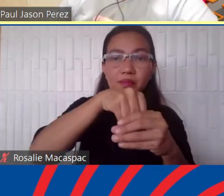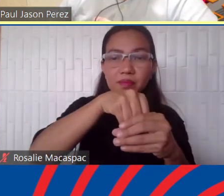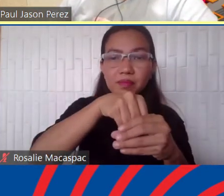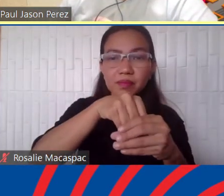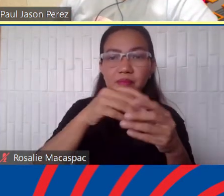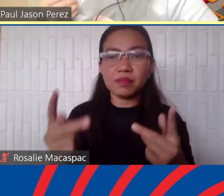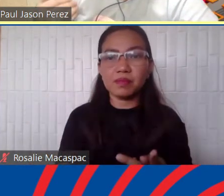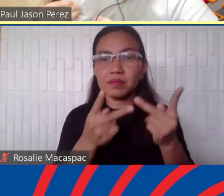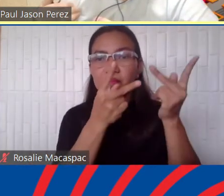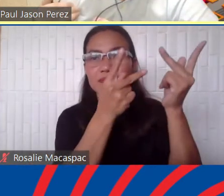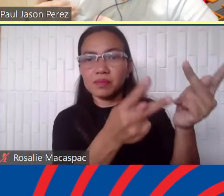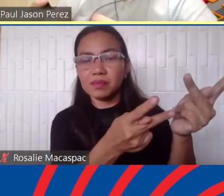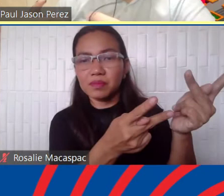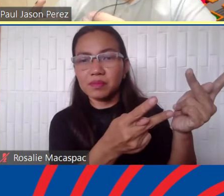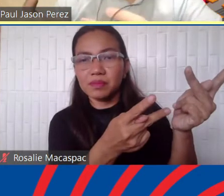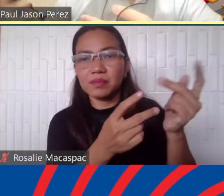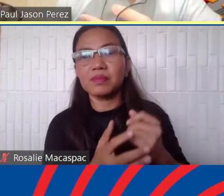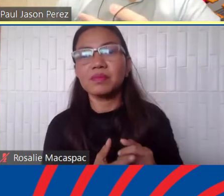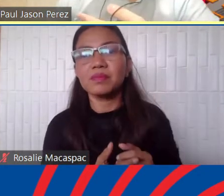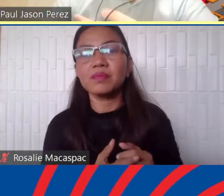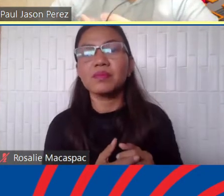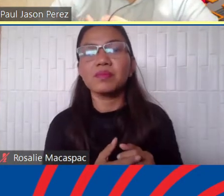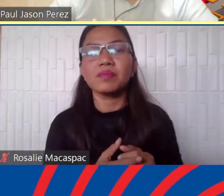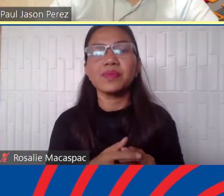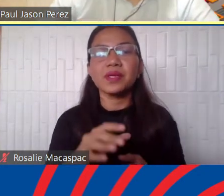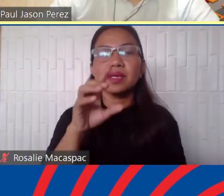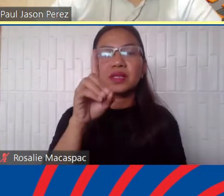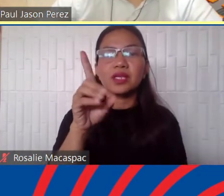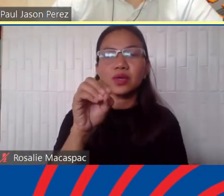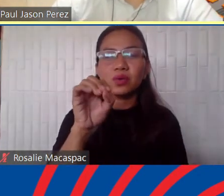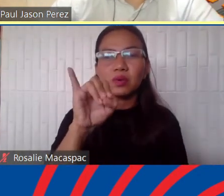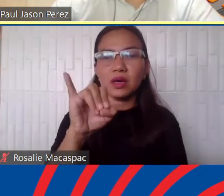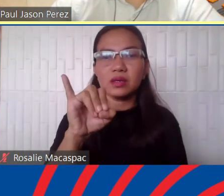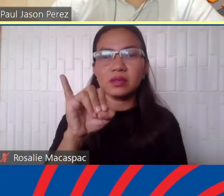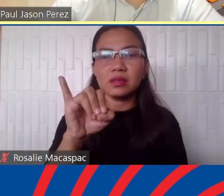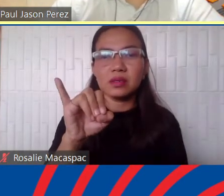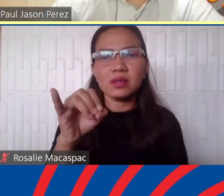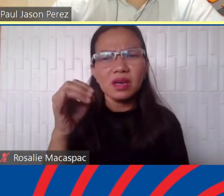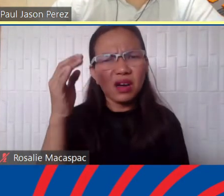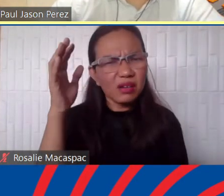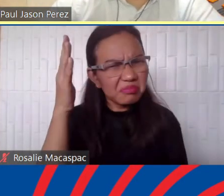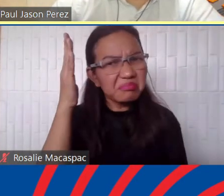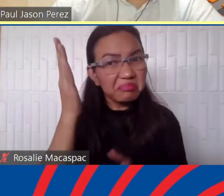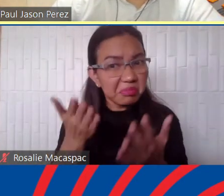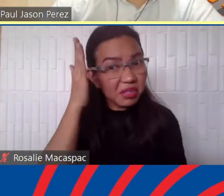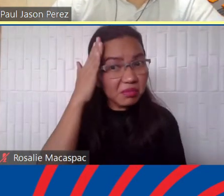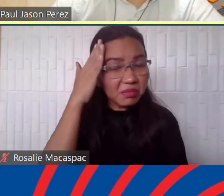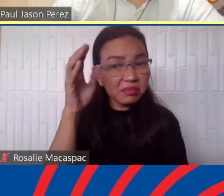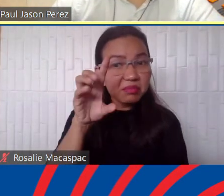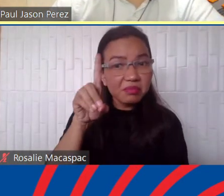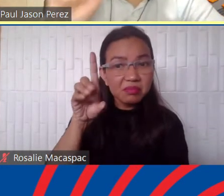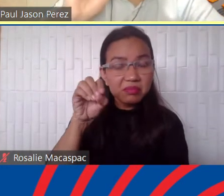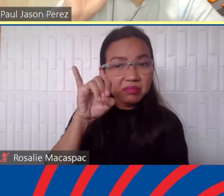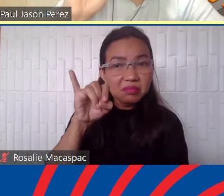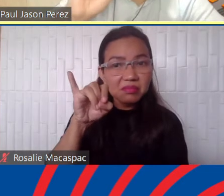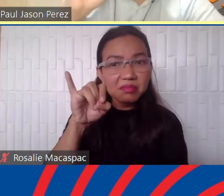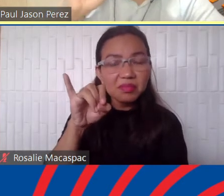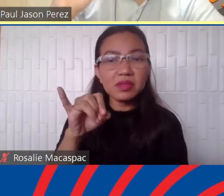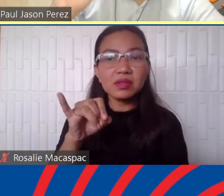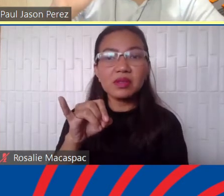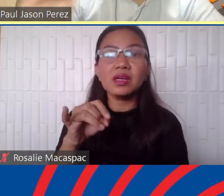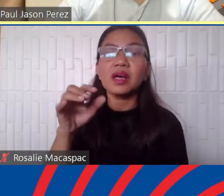provide you with a DOI. If you're familiar with that, that is yung mga nakikita